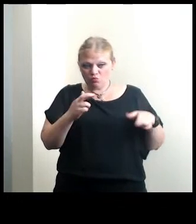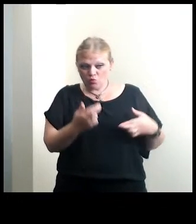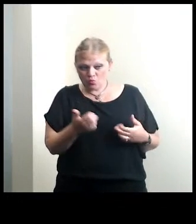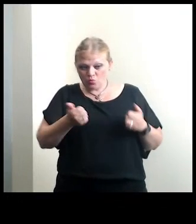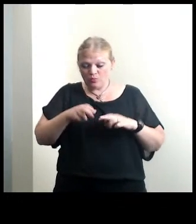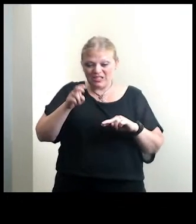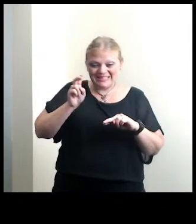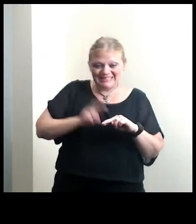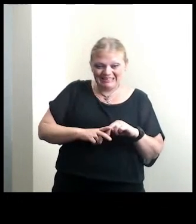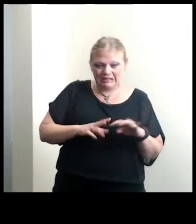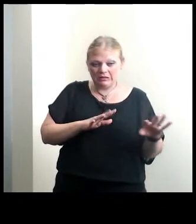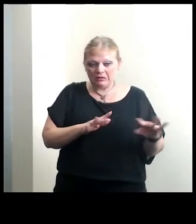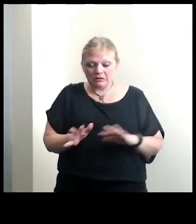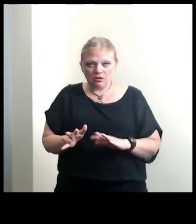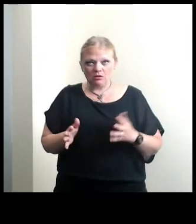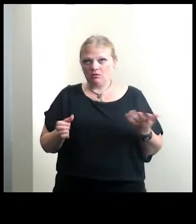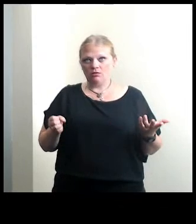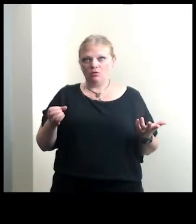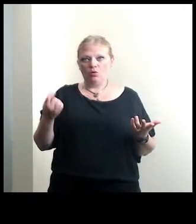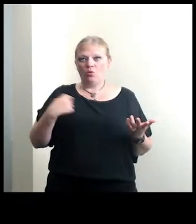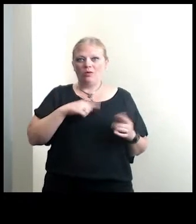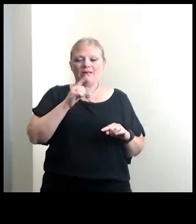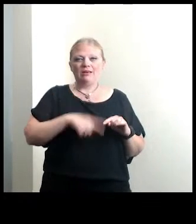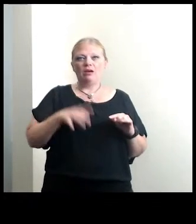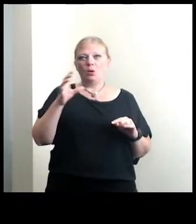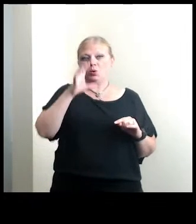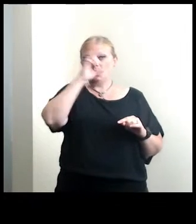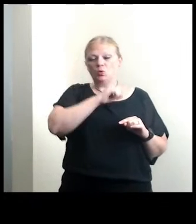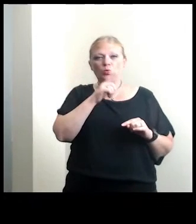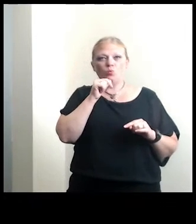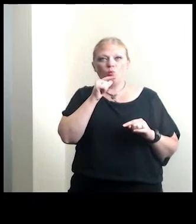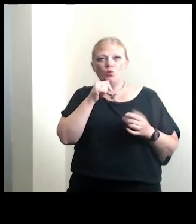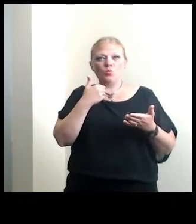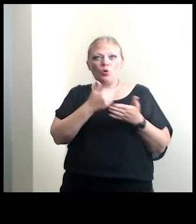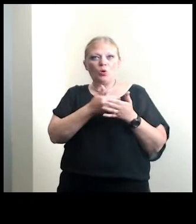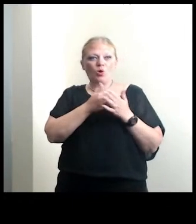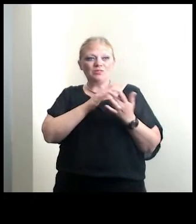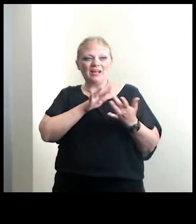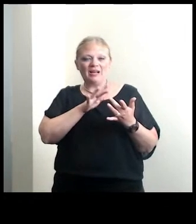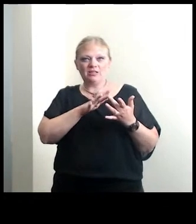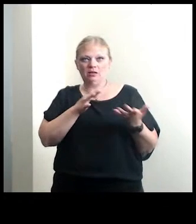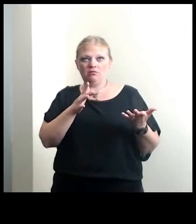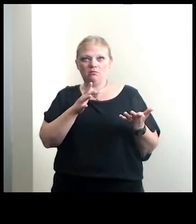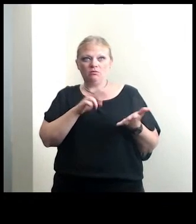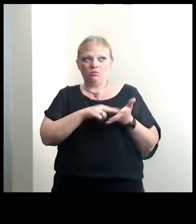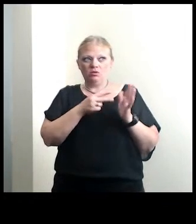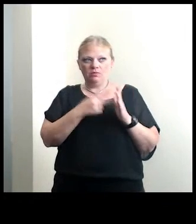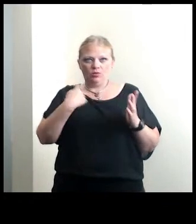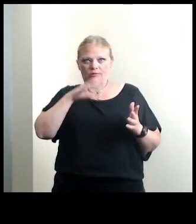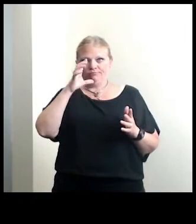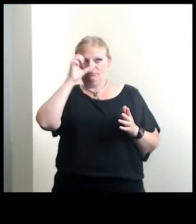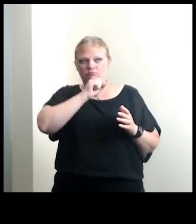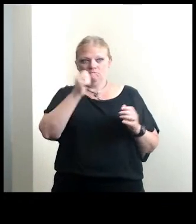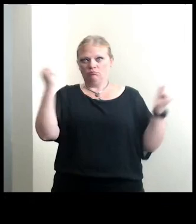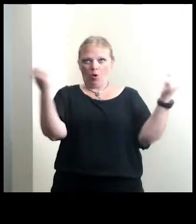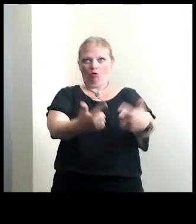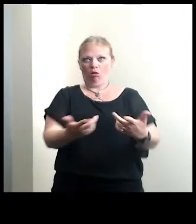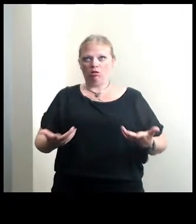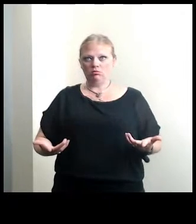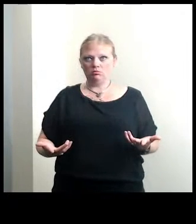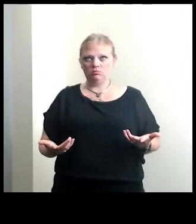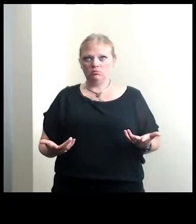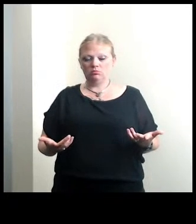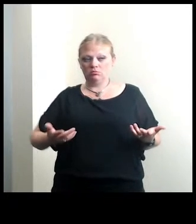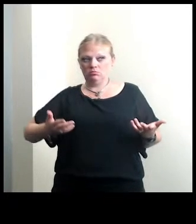seat they're in, and so we can't assume who is a close contact, and we'll have to assume everybody in the group is a close contact if we don't